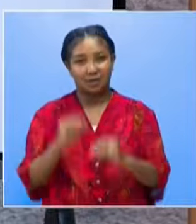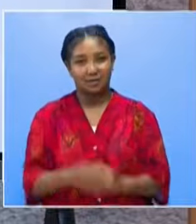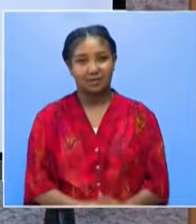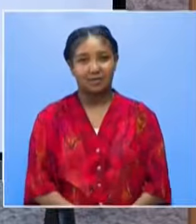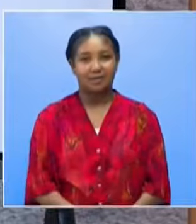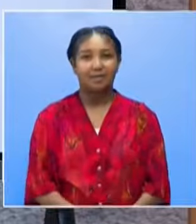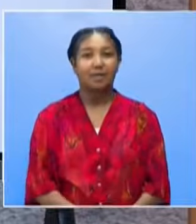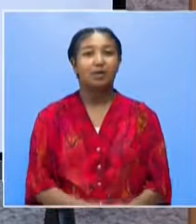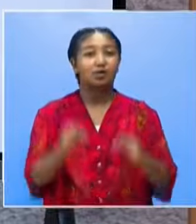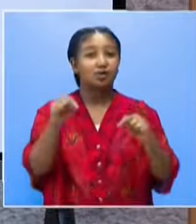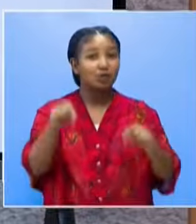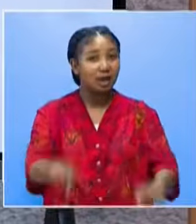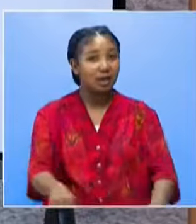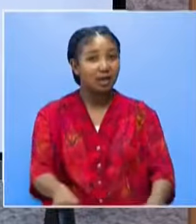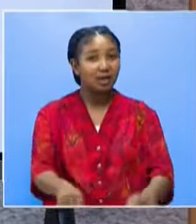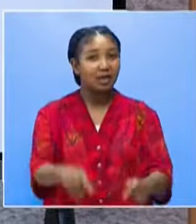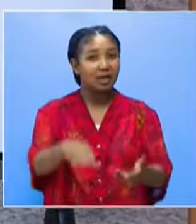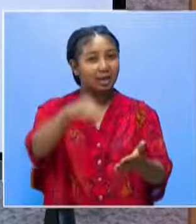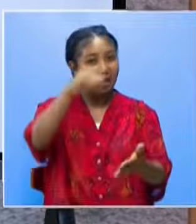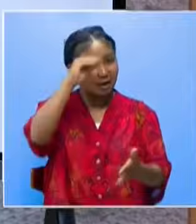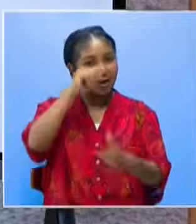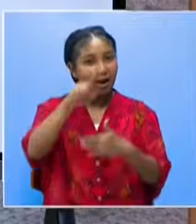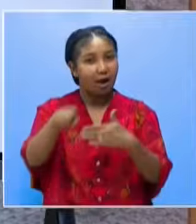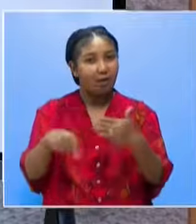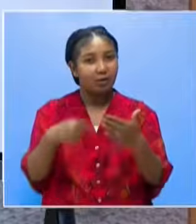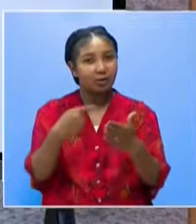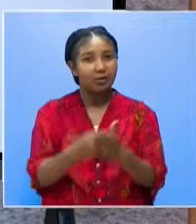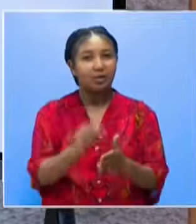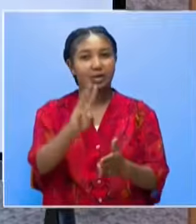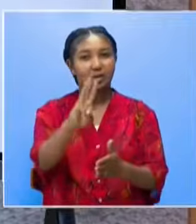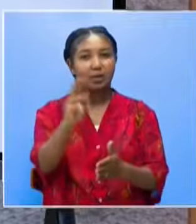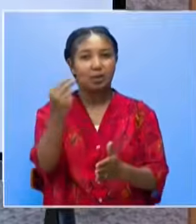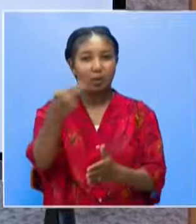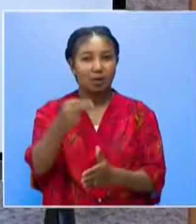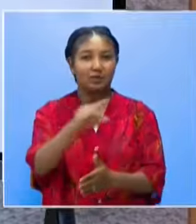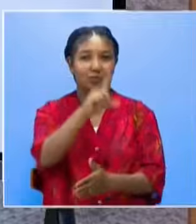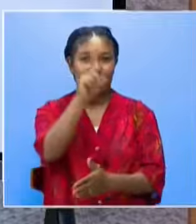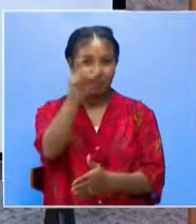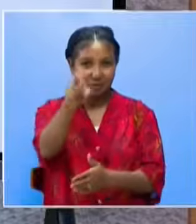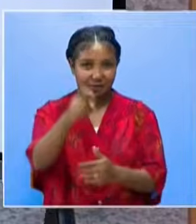Okay, today we are going to talk about WH questions.